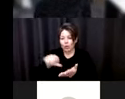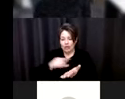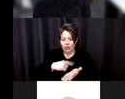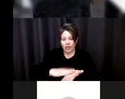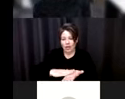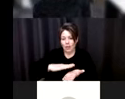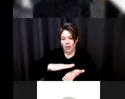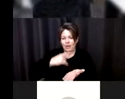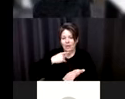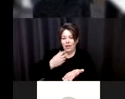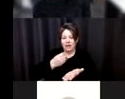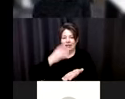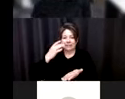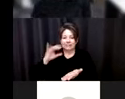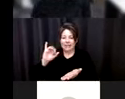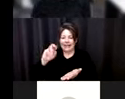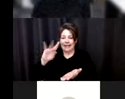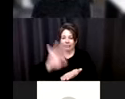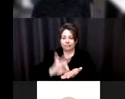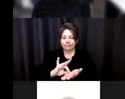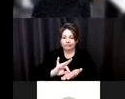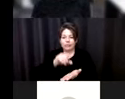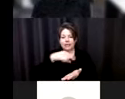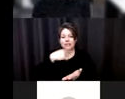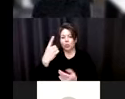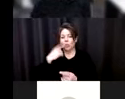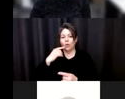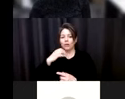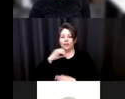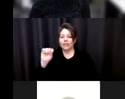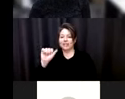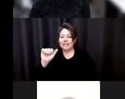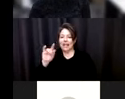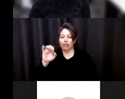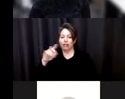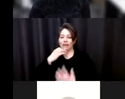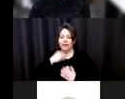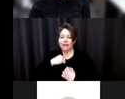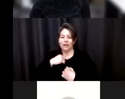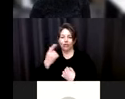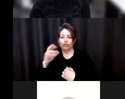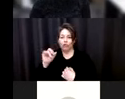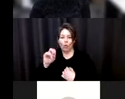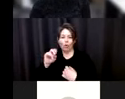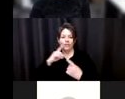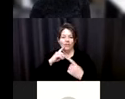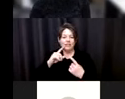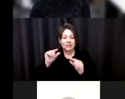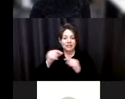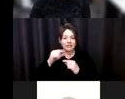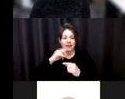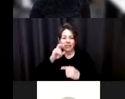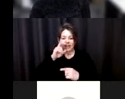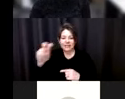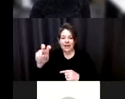would hold ink. And this is one of the sacred groves. This is a stamp of a Minoan snake goddess. I